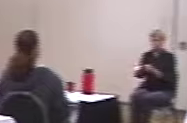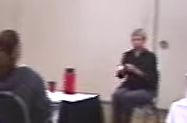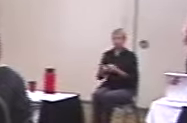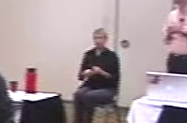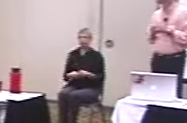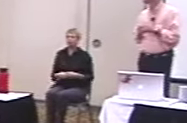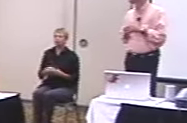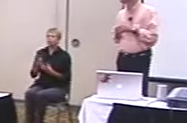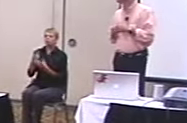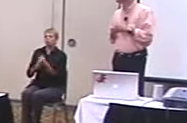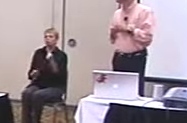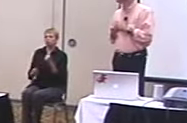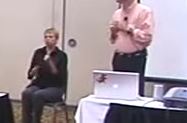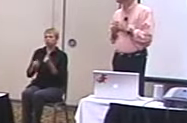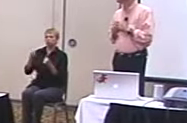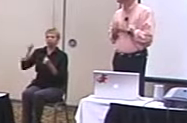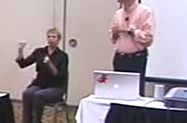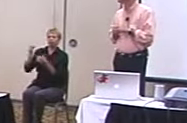Both.